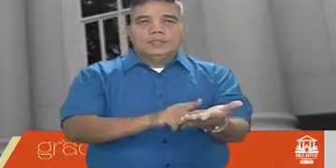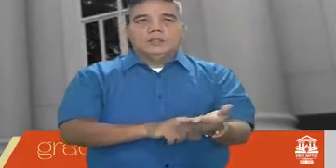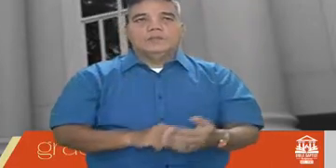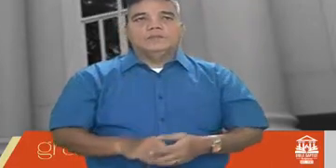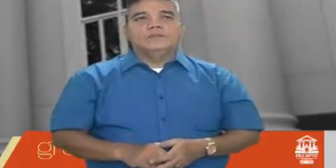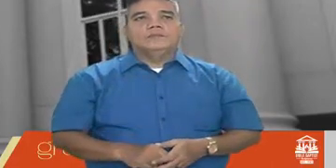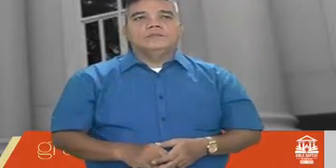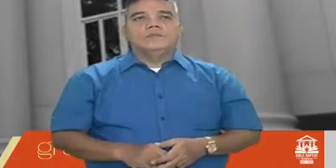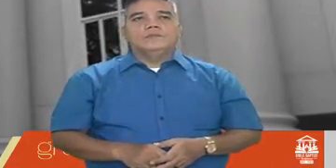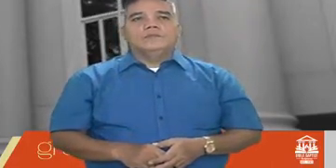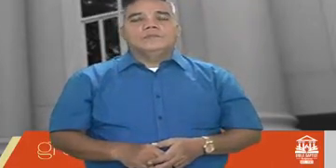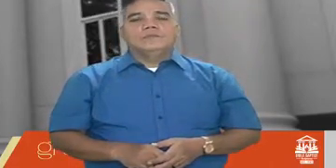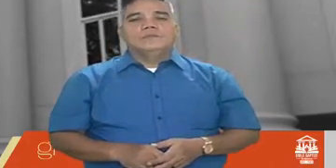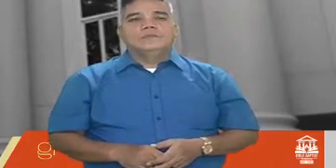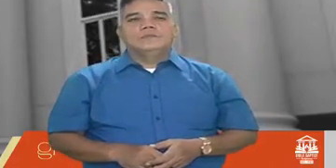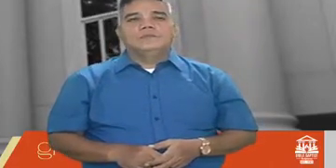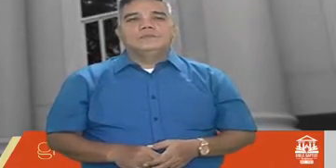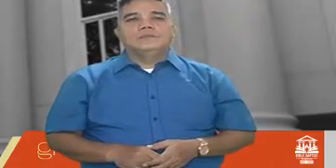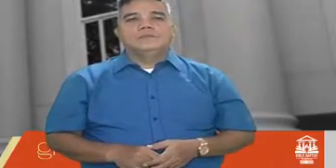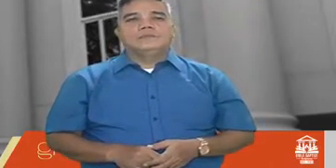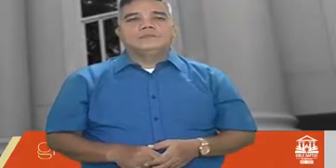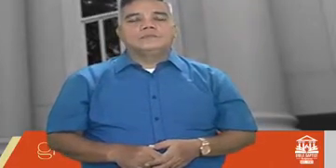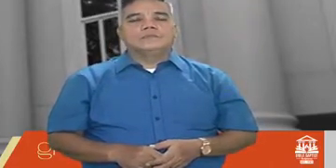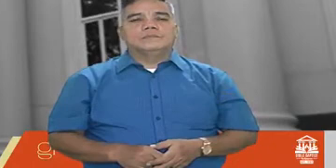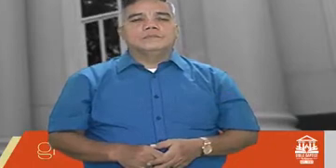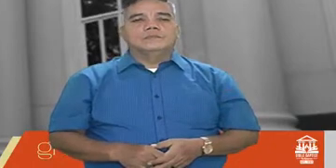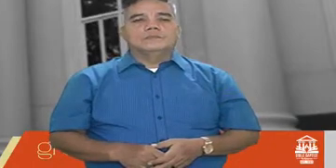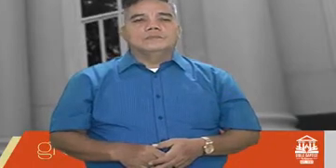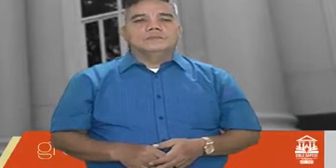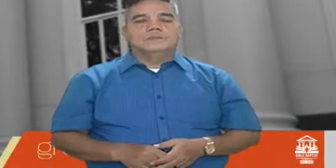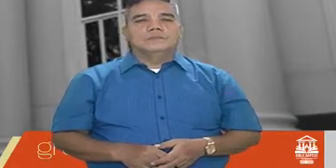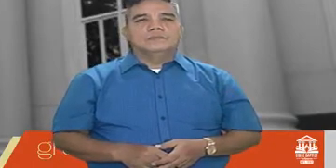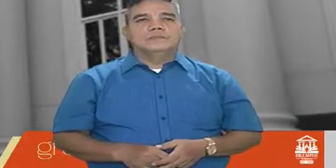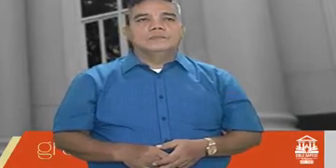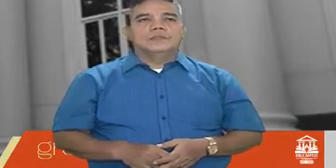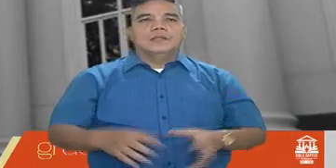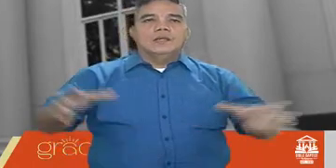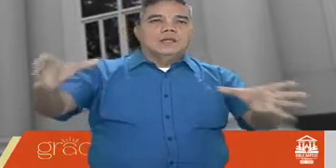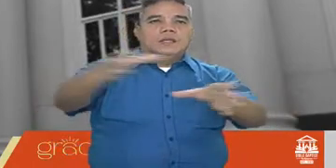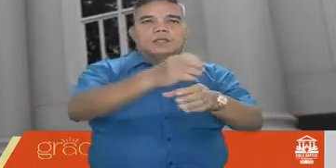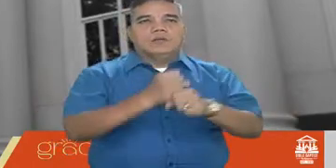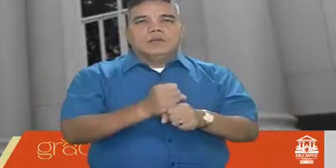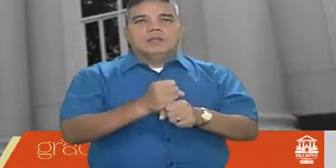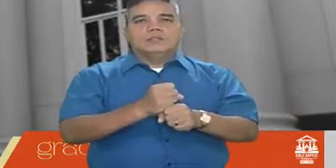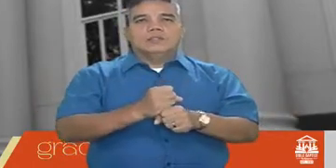Ready? With your ball pen,